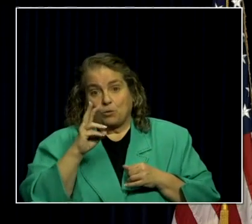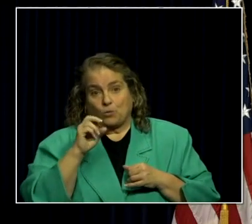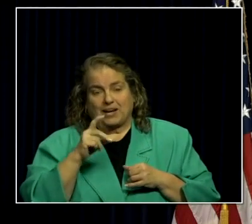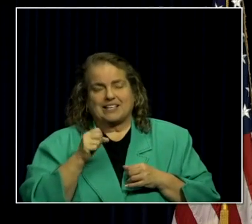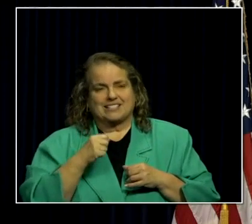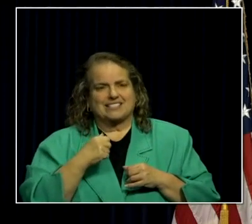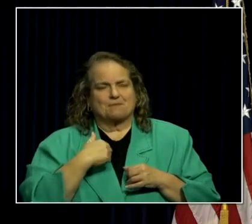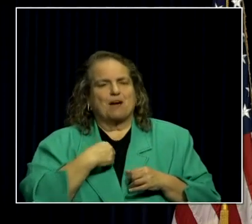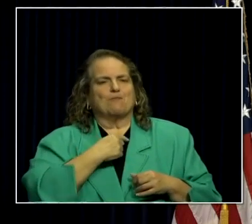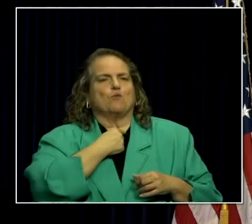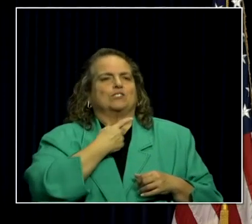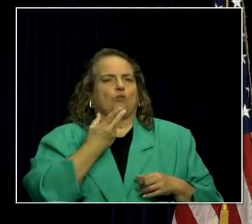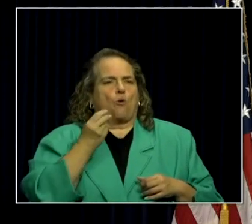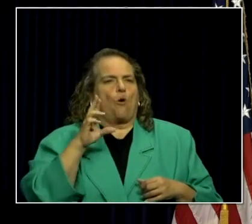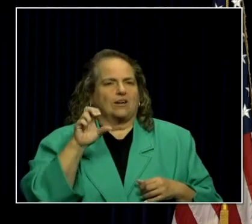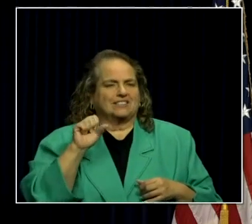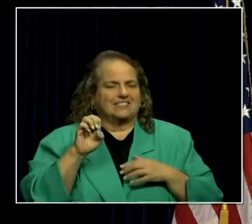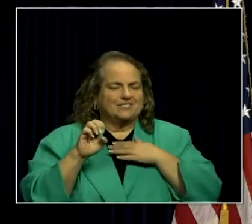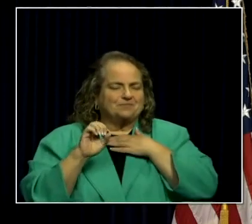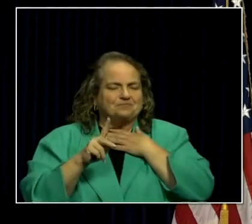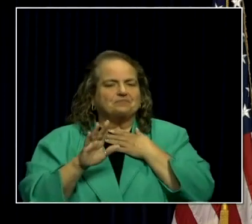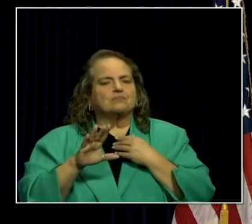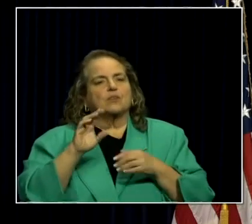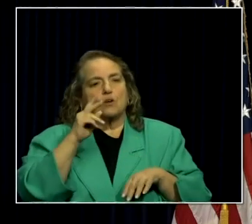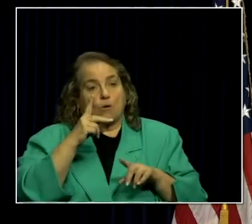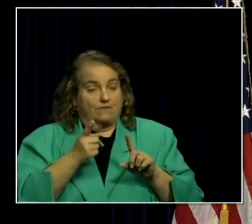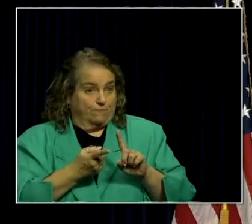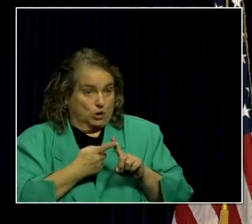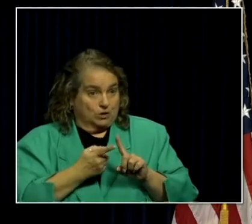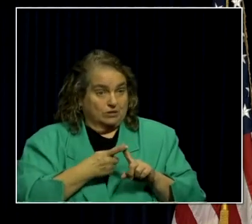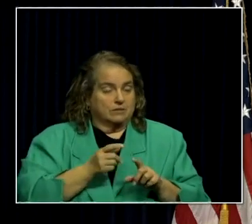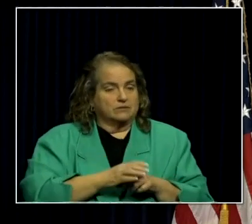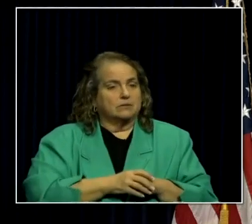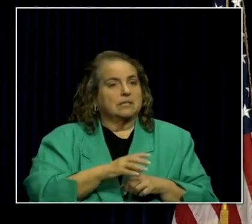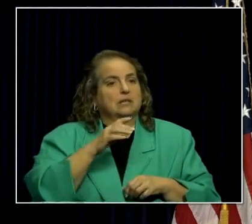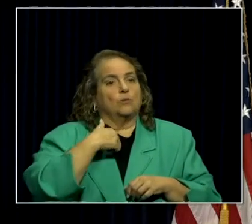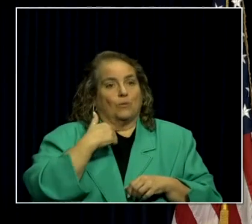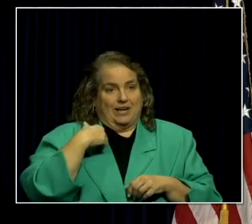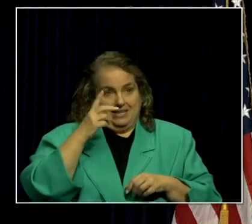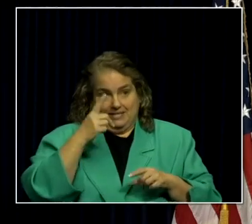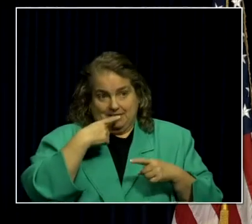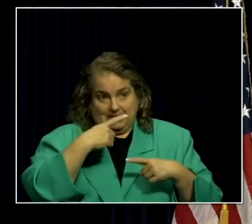2.5 weeks. So first, we declared our state of emergency,